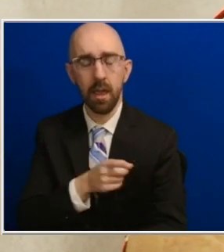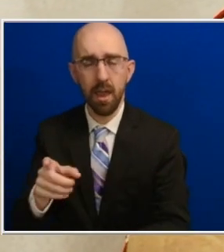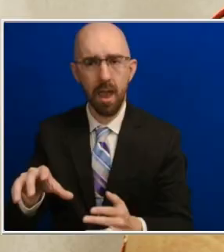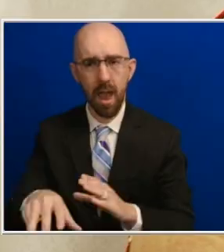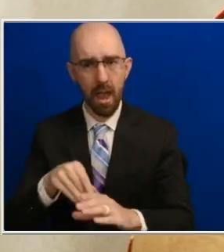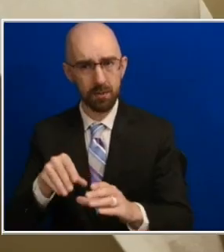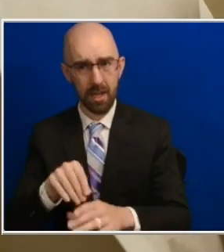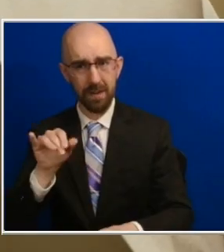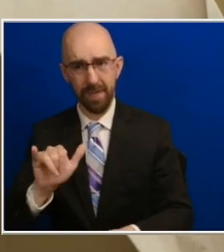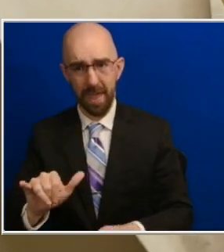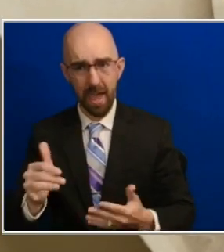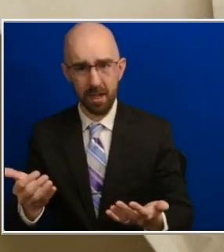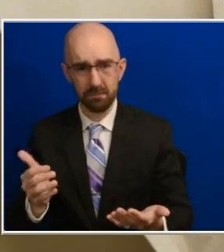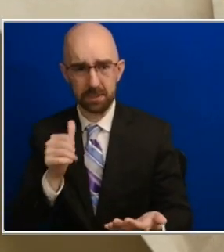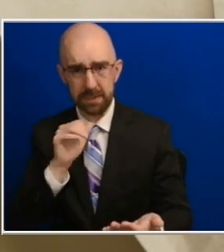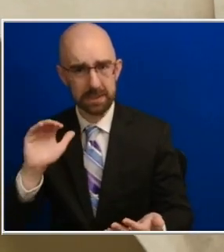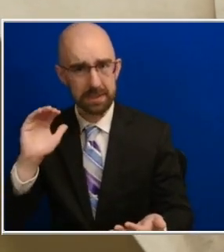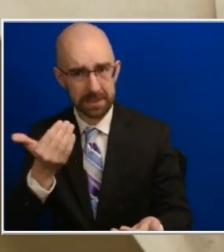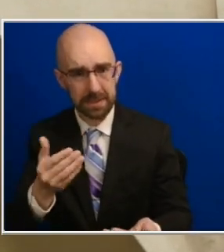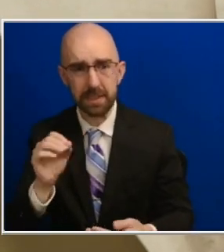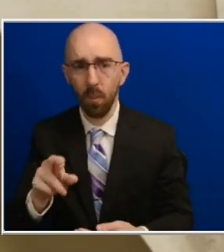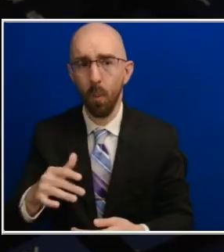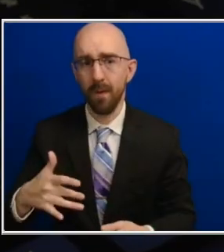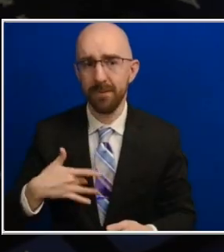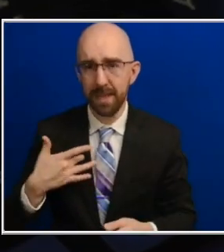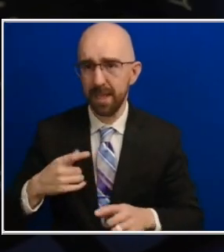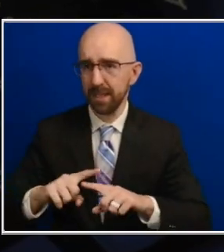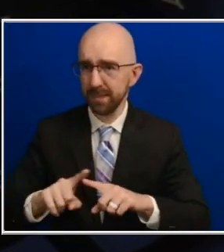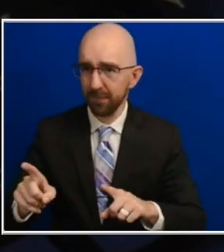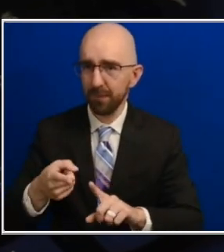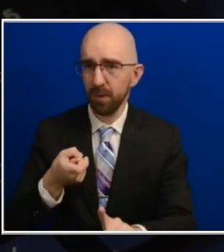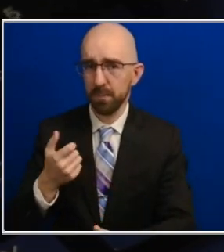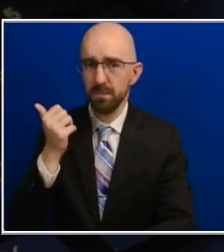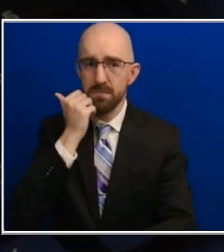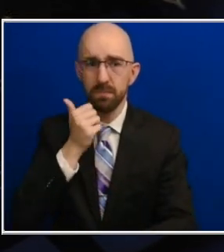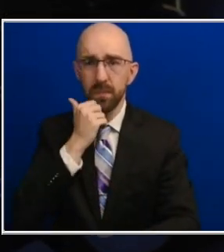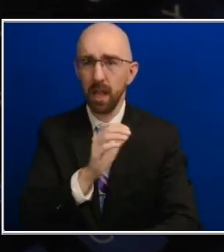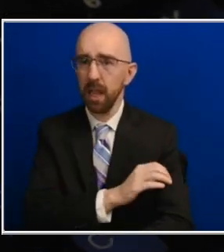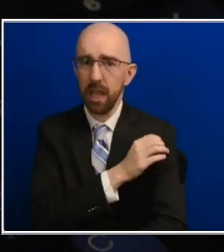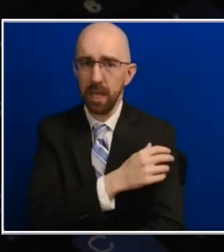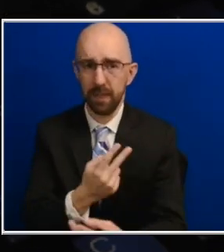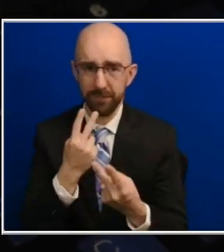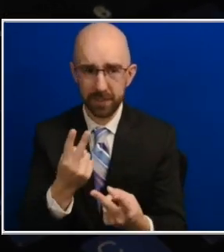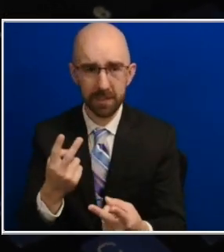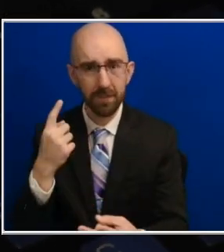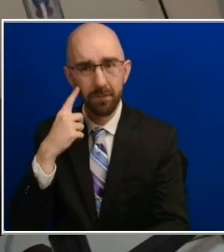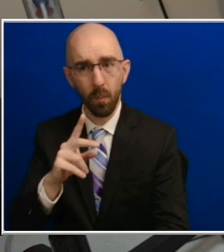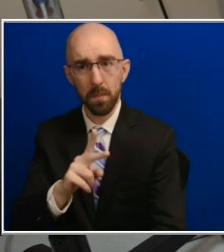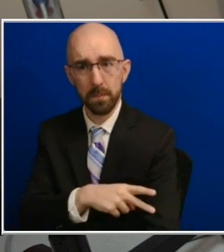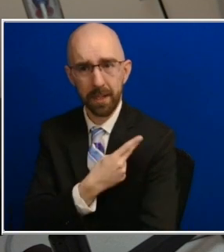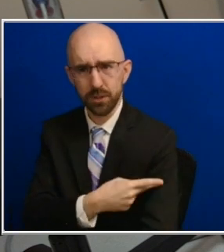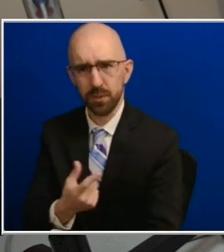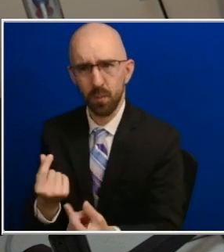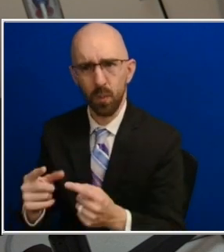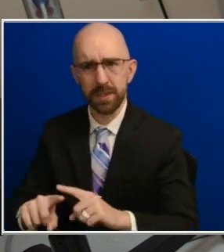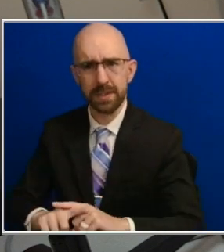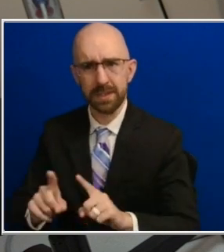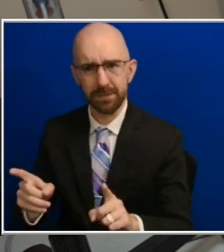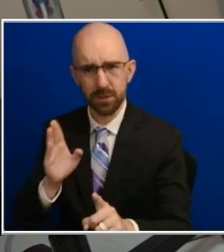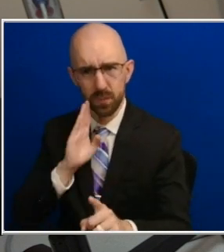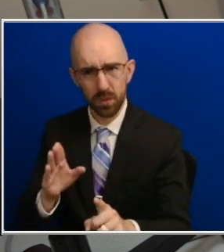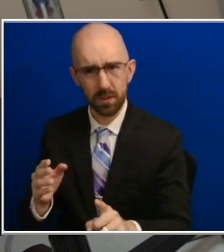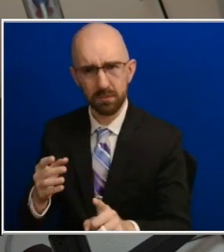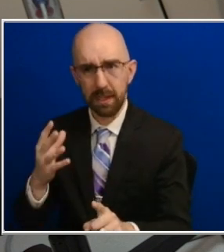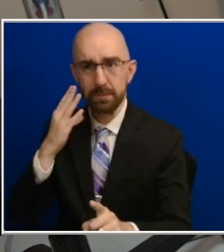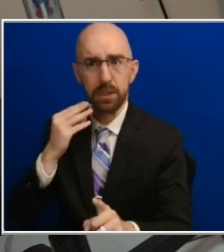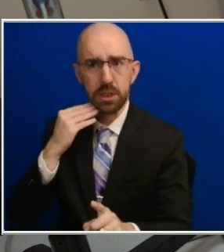it didn't look or feel much different from a normal clinic visit. So for a patient, what difference is there going to be? Hopefully